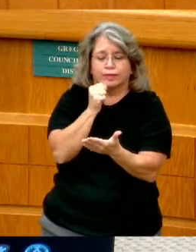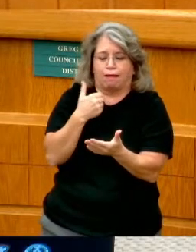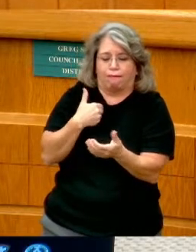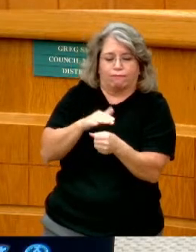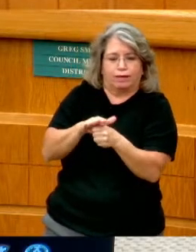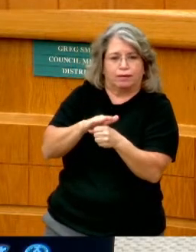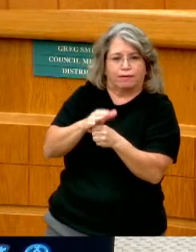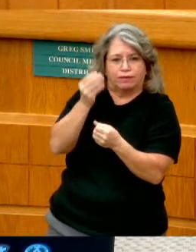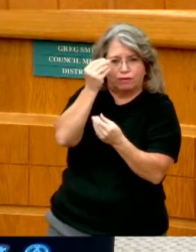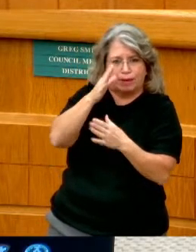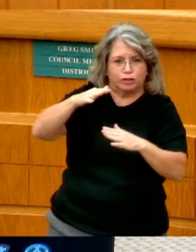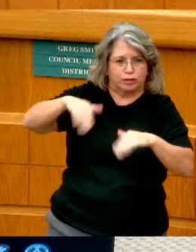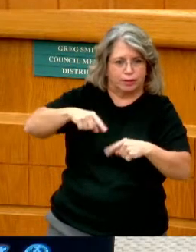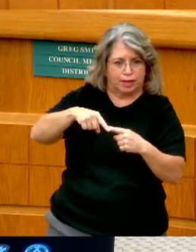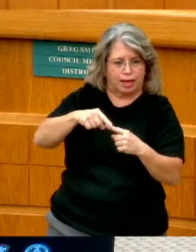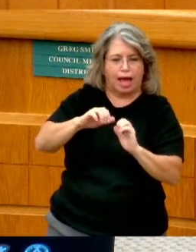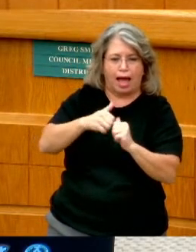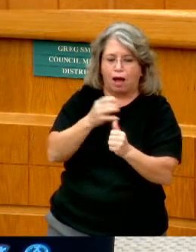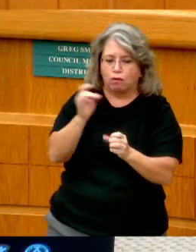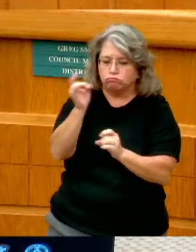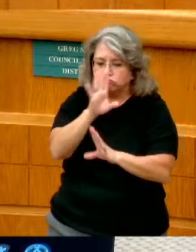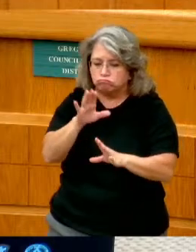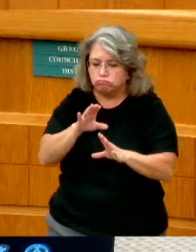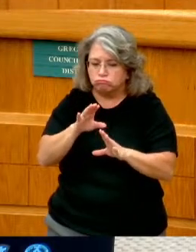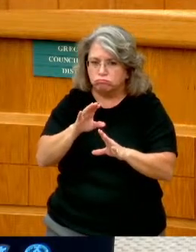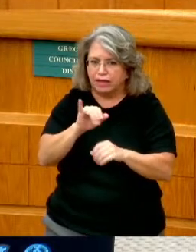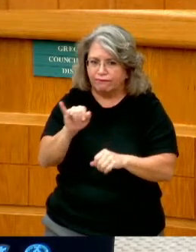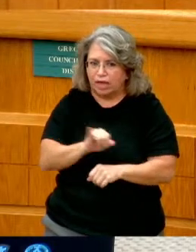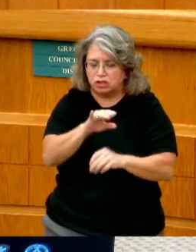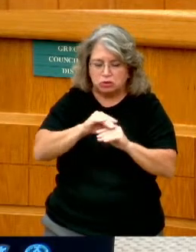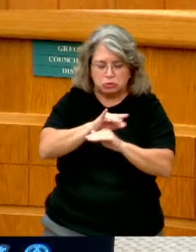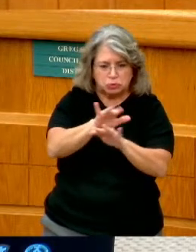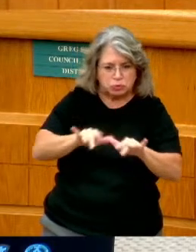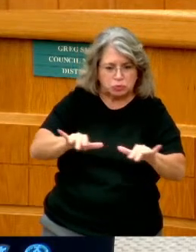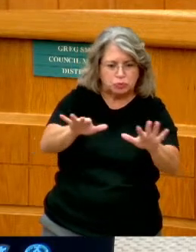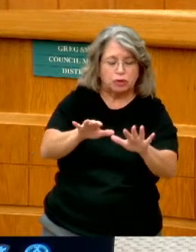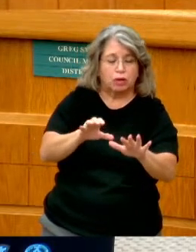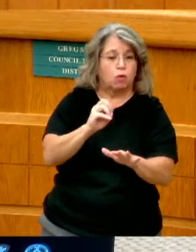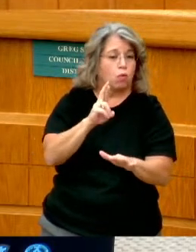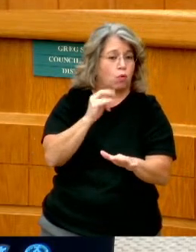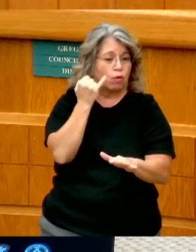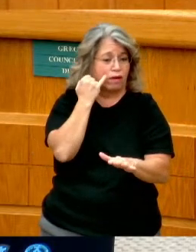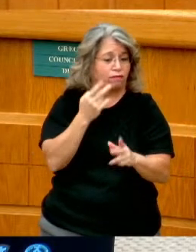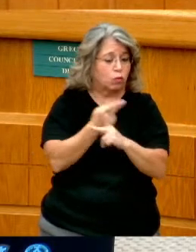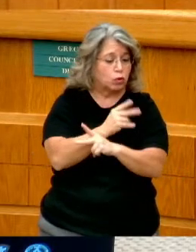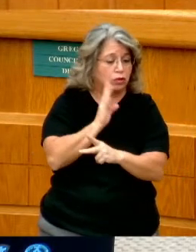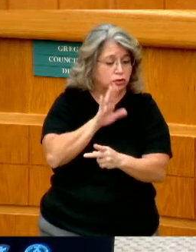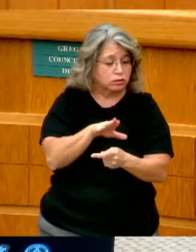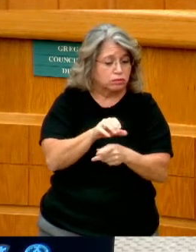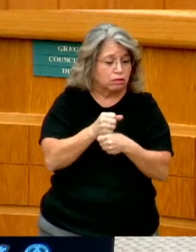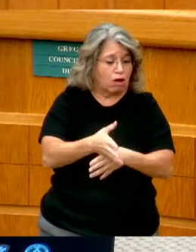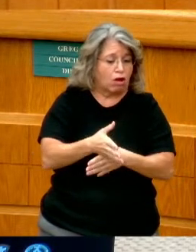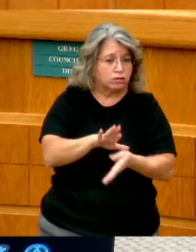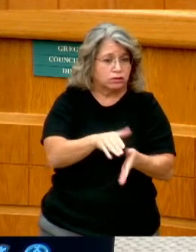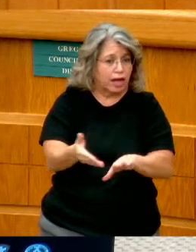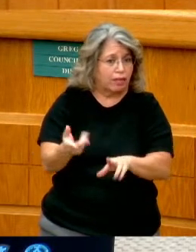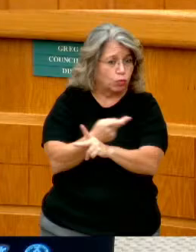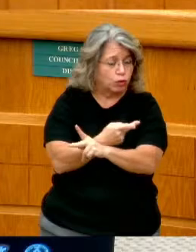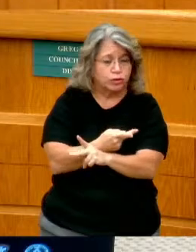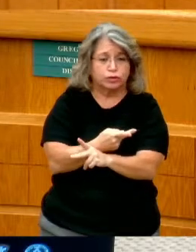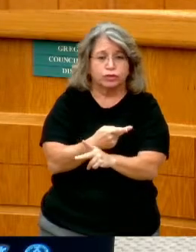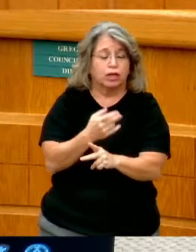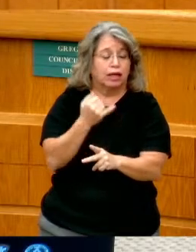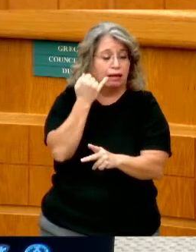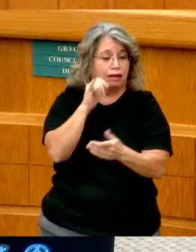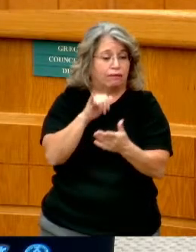how infectious they are or how lethal they are. And even if the vaccines we are currently given will continue